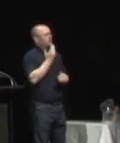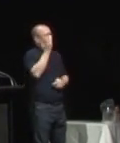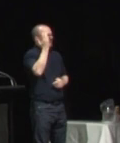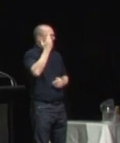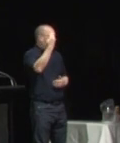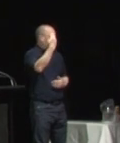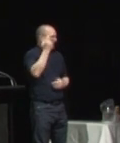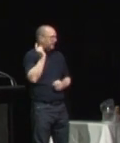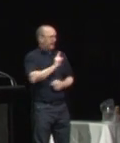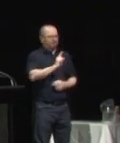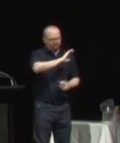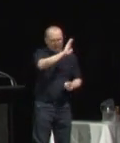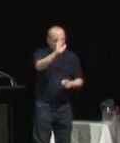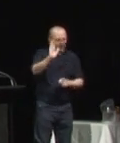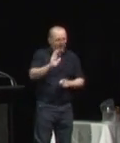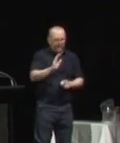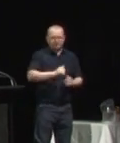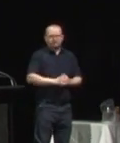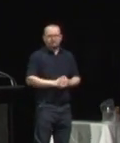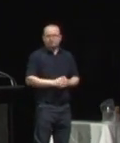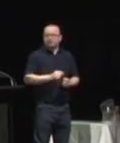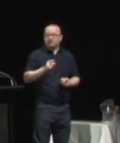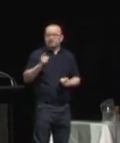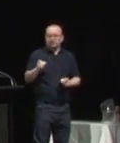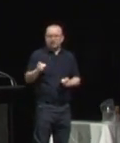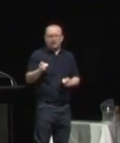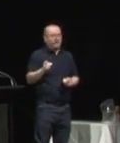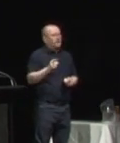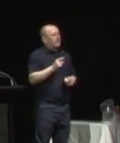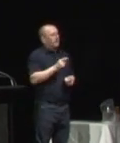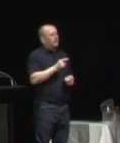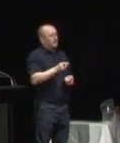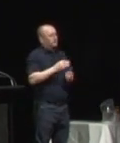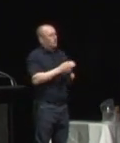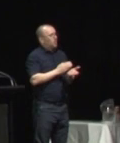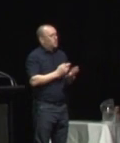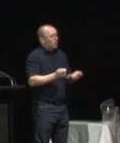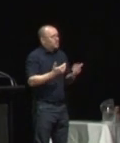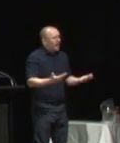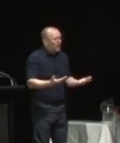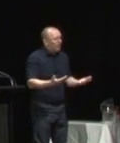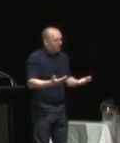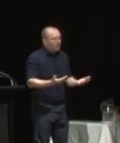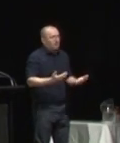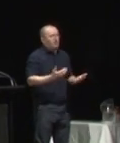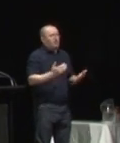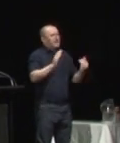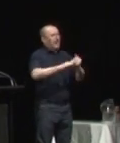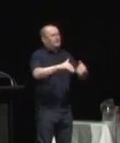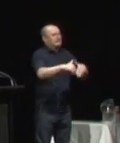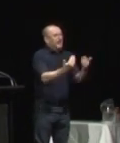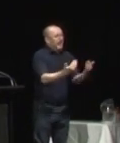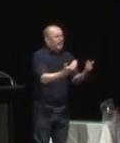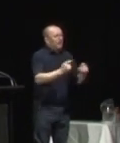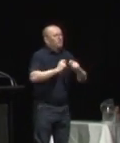The way this class is going to work is on the last day of class, I'm going to give you a grade. Everyone on this side of the room, on the last